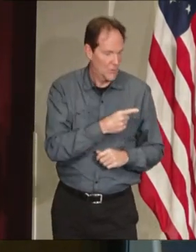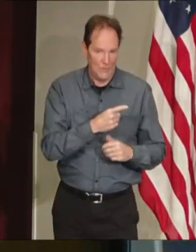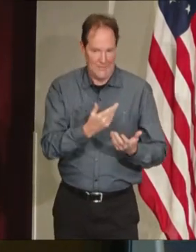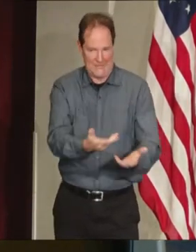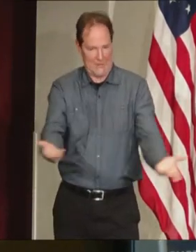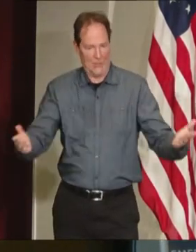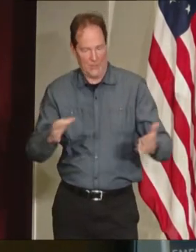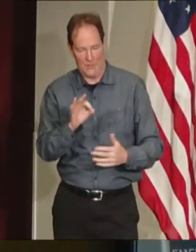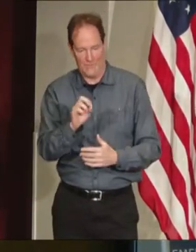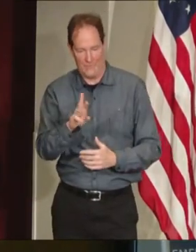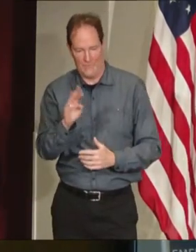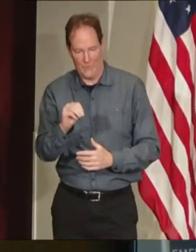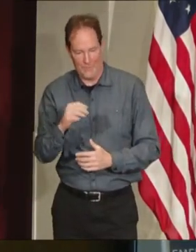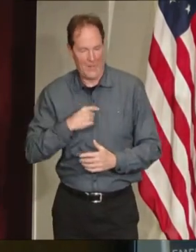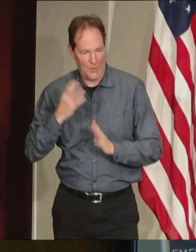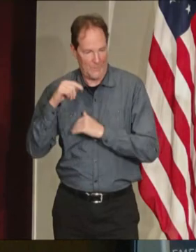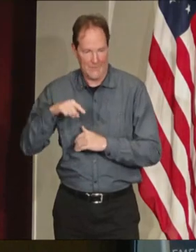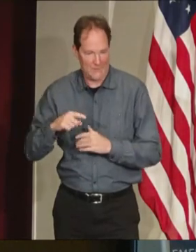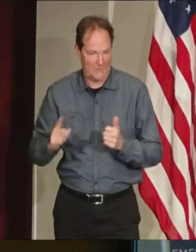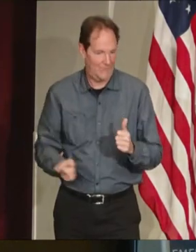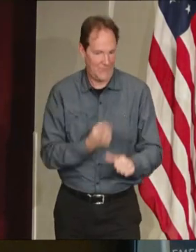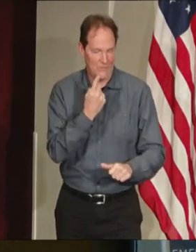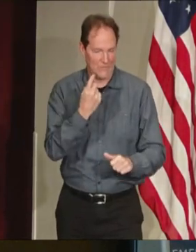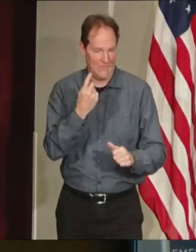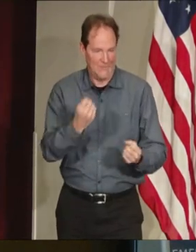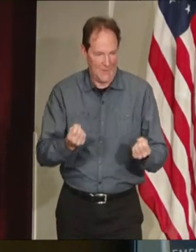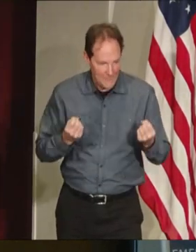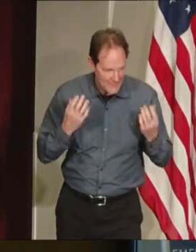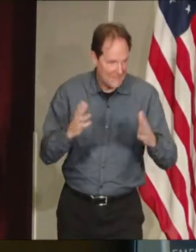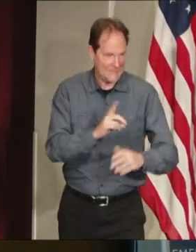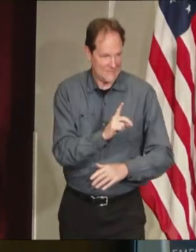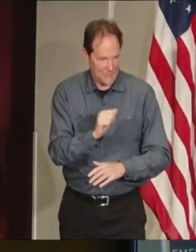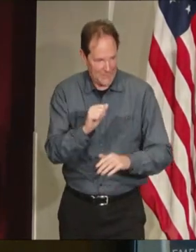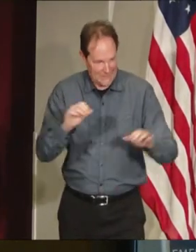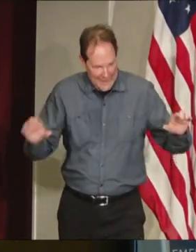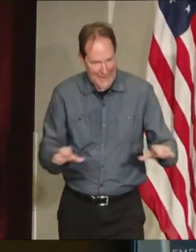hope this is the first of many disability activists to speak in this venue.